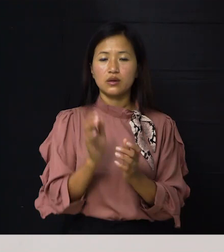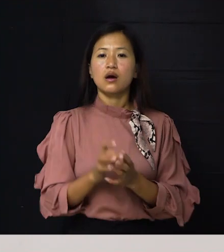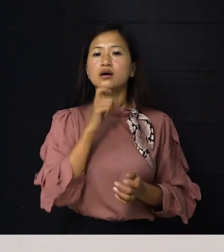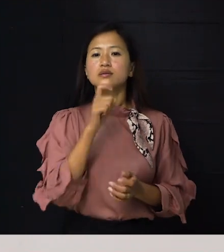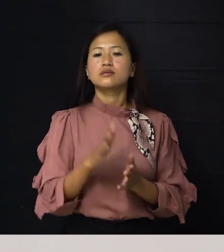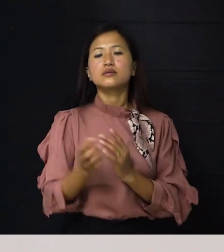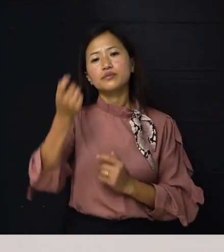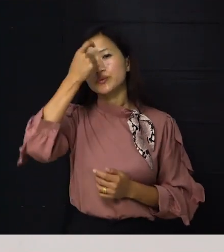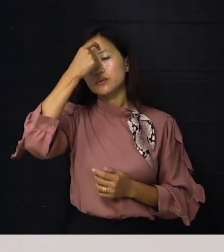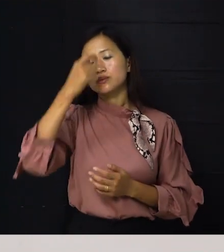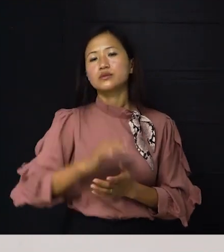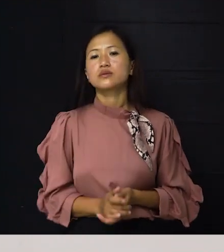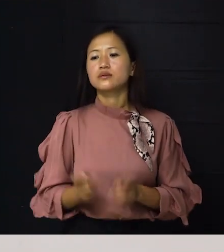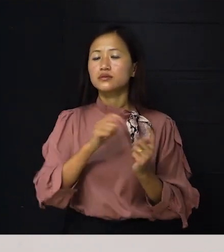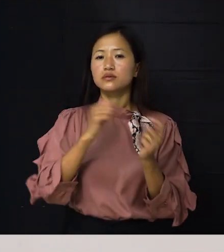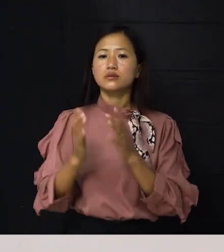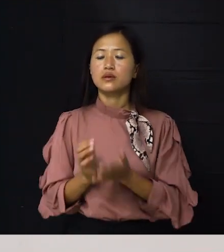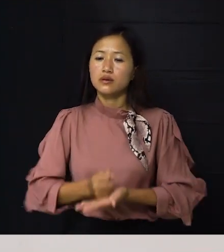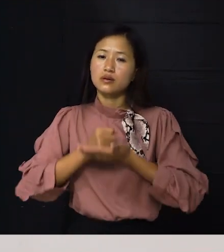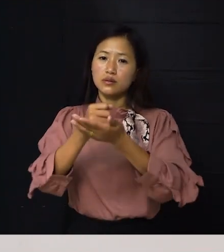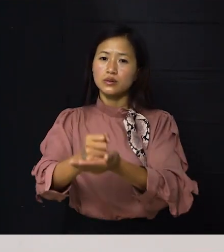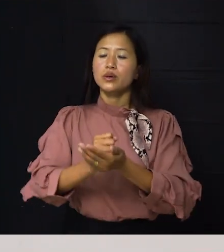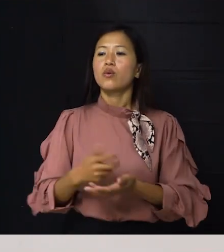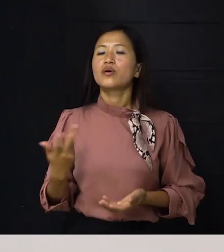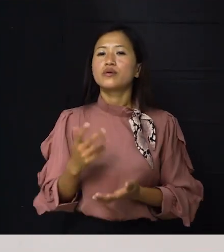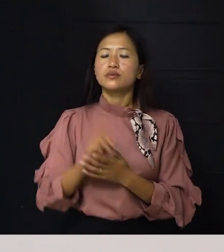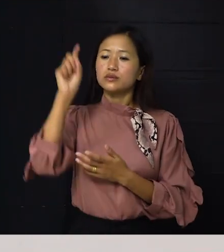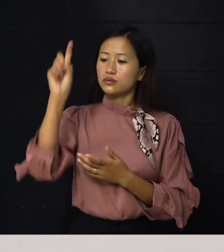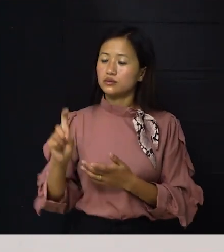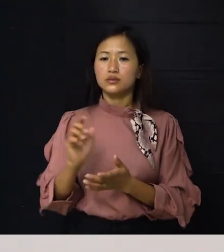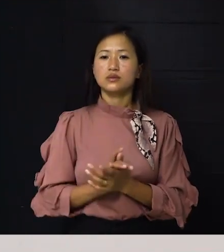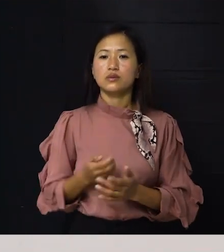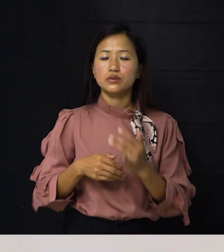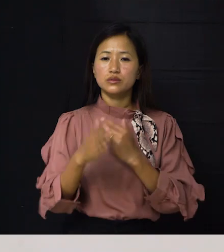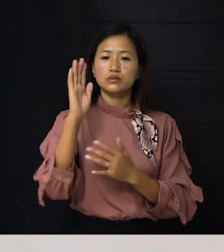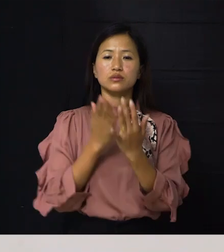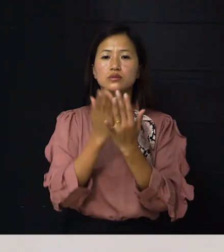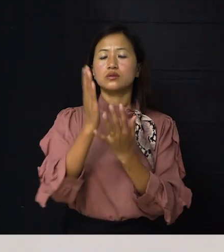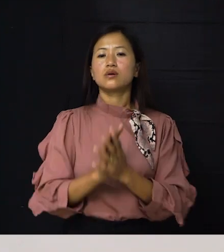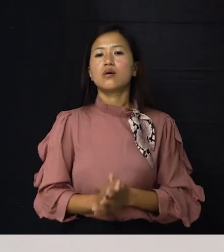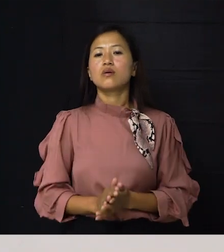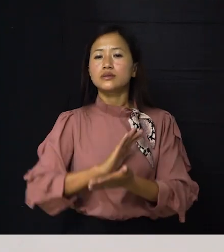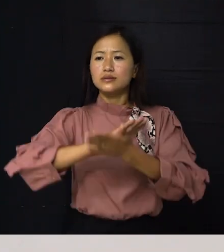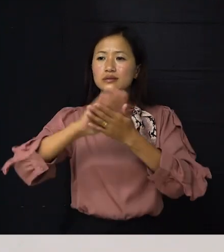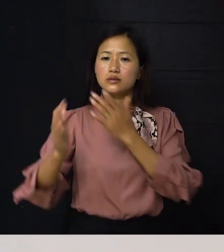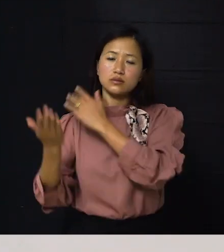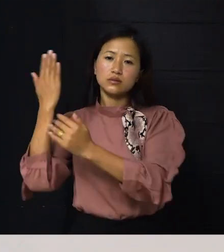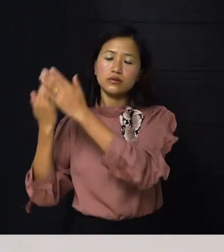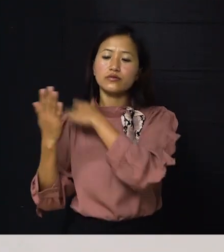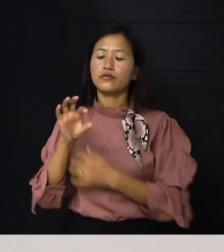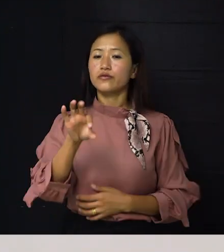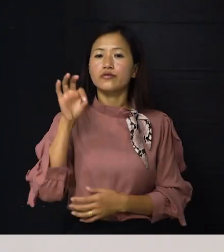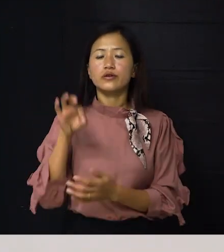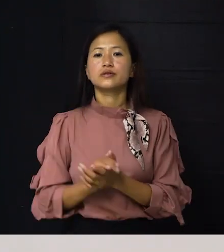problems. And in return, he also helped them whenever they needed. So going through all the history of Shershah Suri, we find